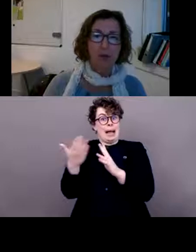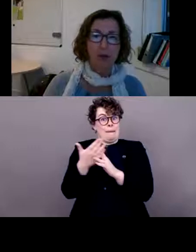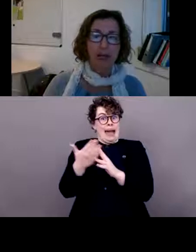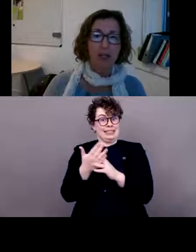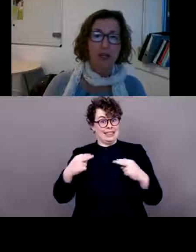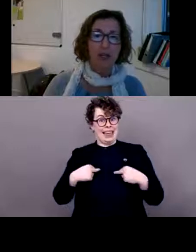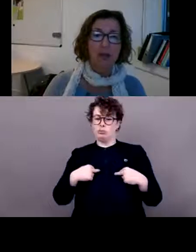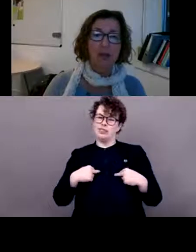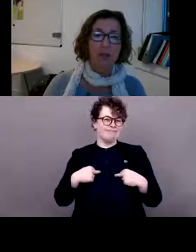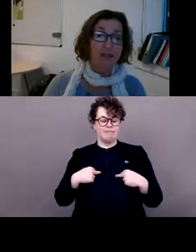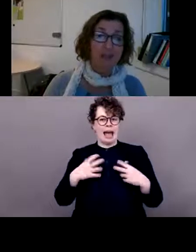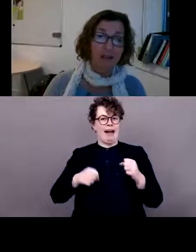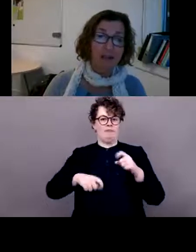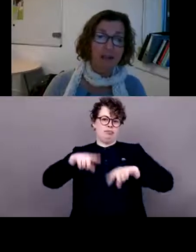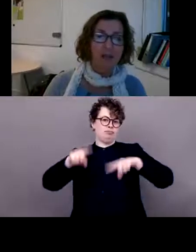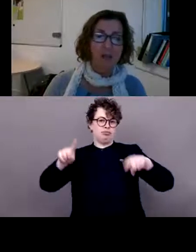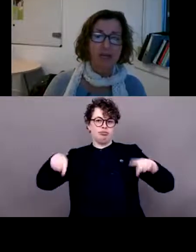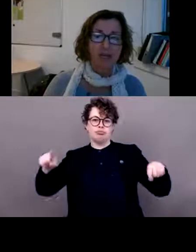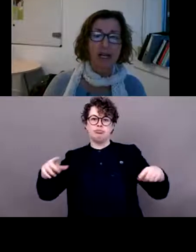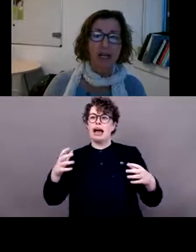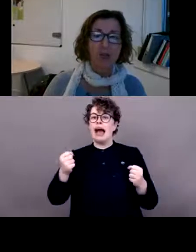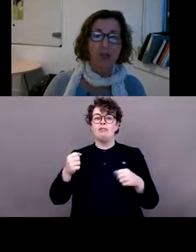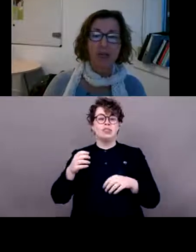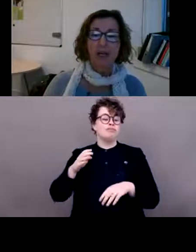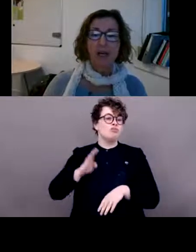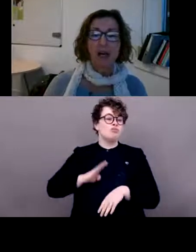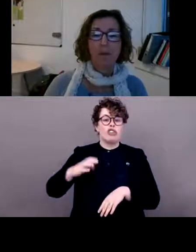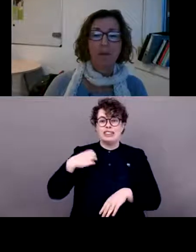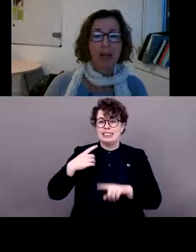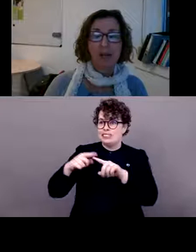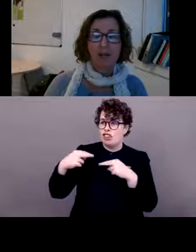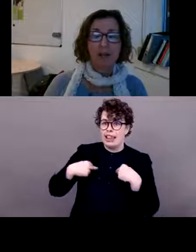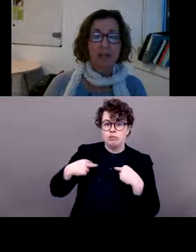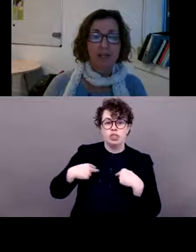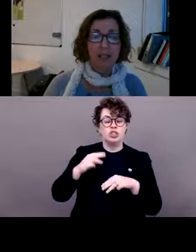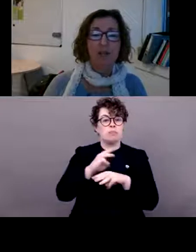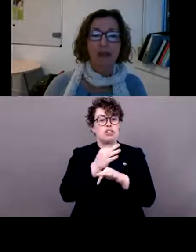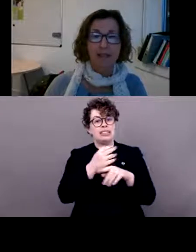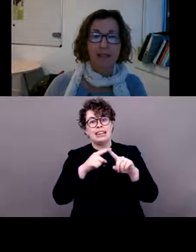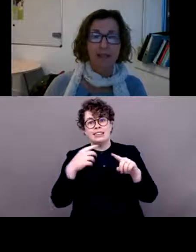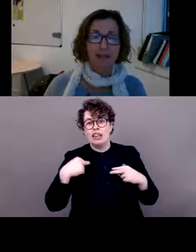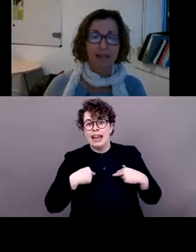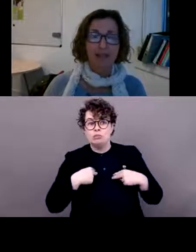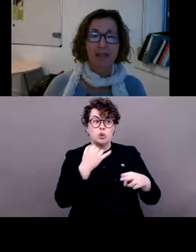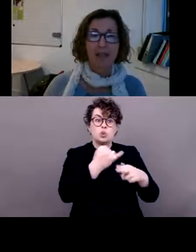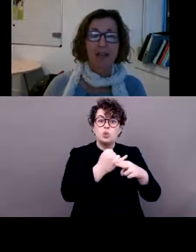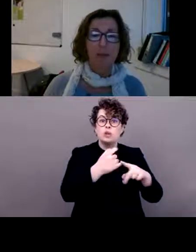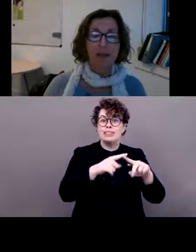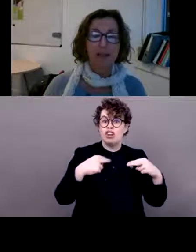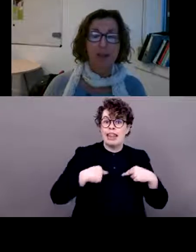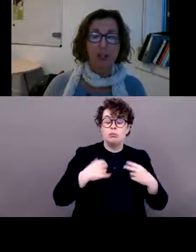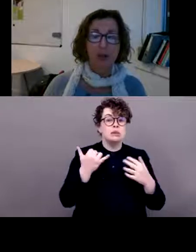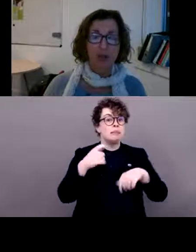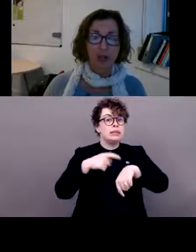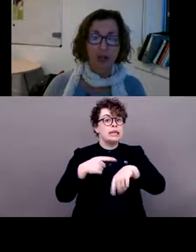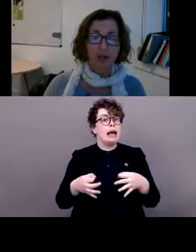sorts of communication skills in terms of sign language, and this is reflected to some extent in their